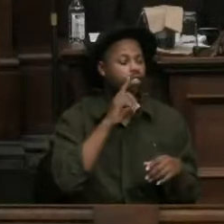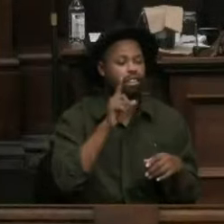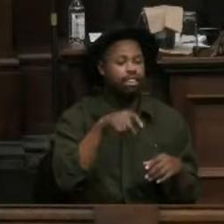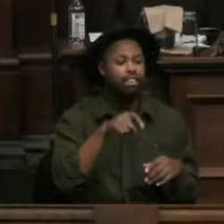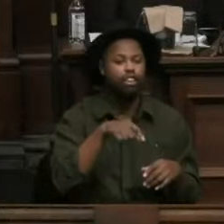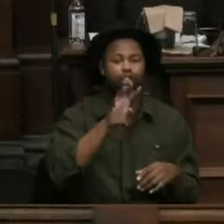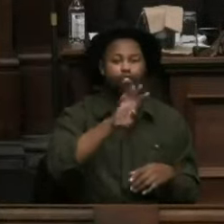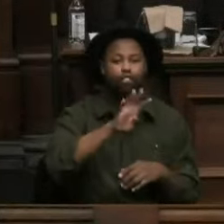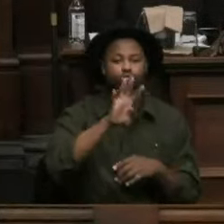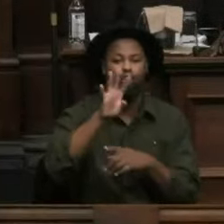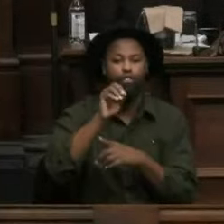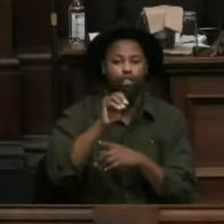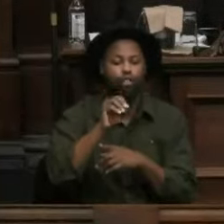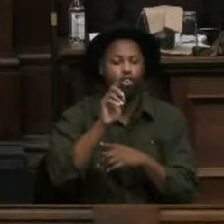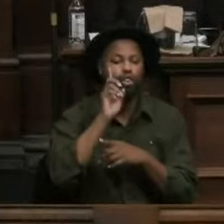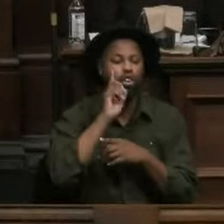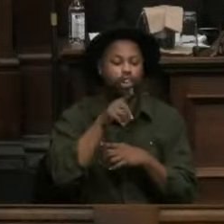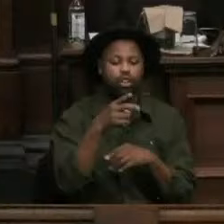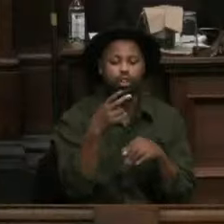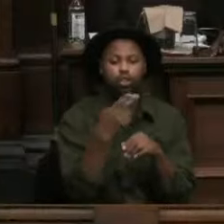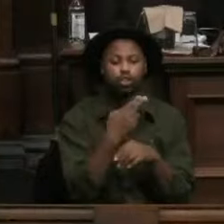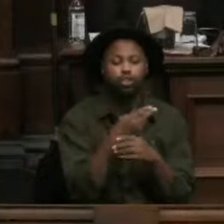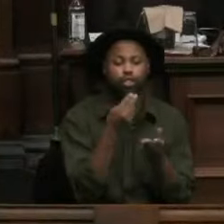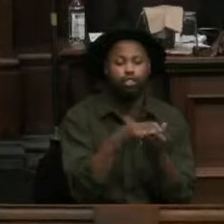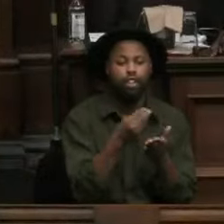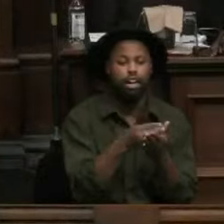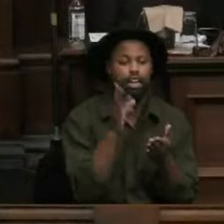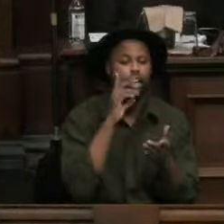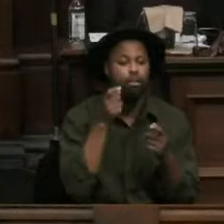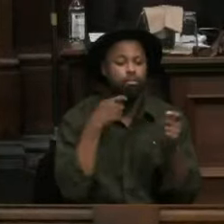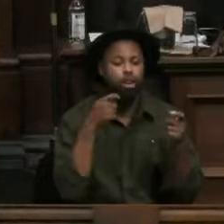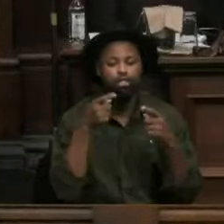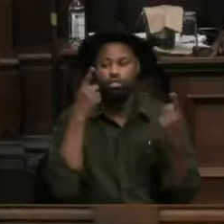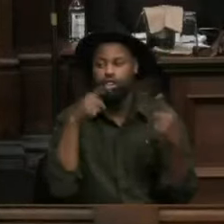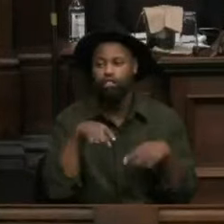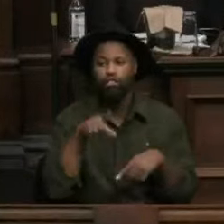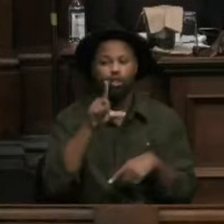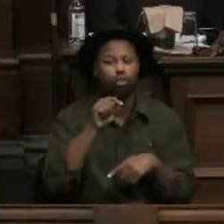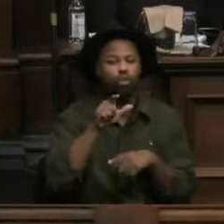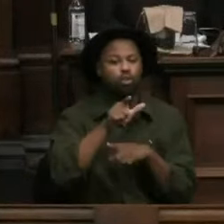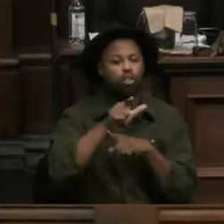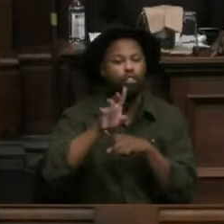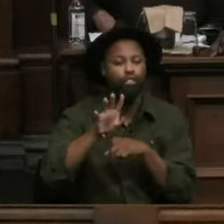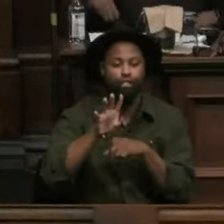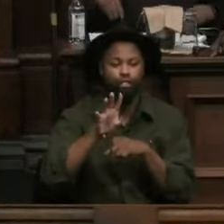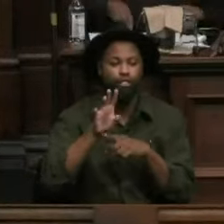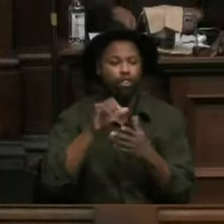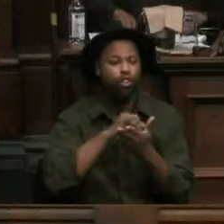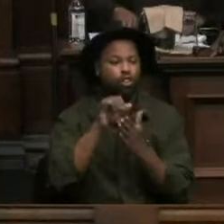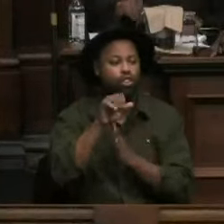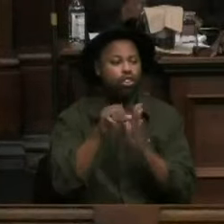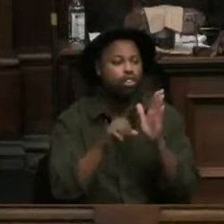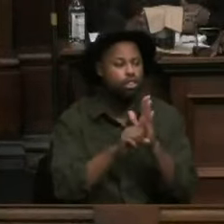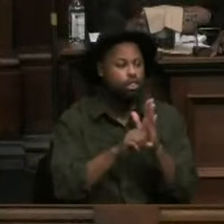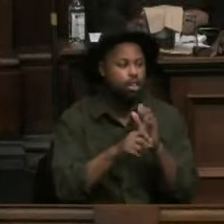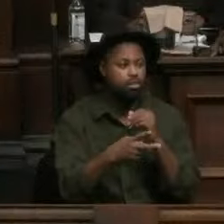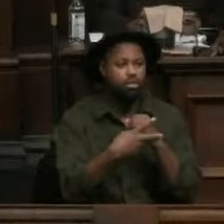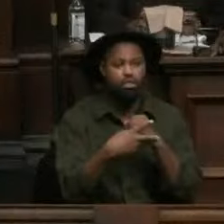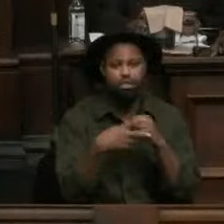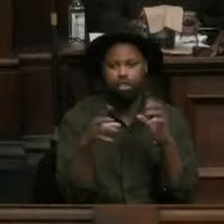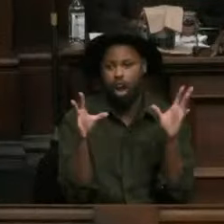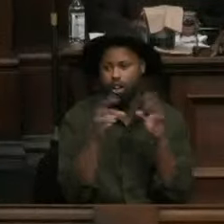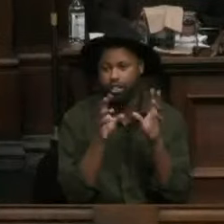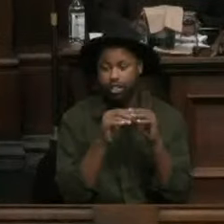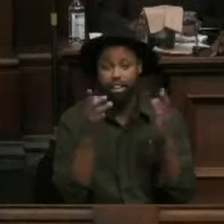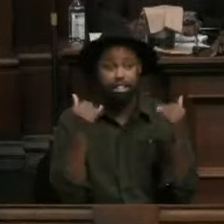authorizing the receipt and use of funds and a management agreement for the 2024 New York Statewide Preservation Conference. I will